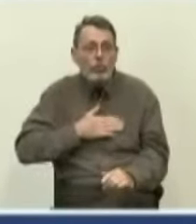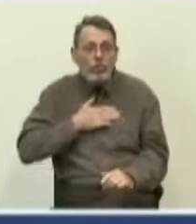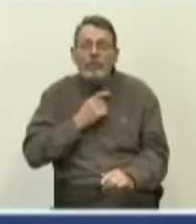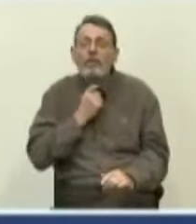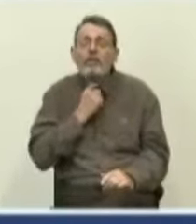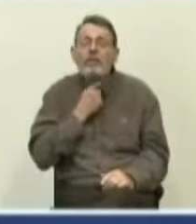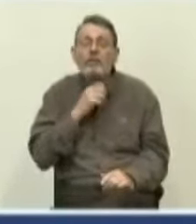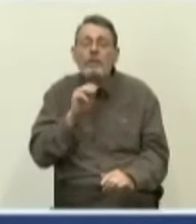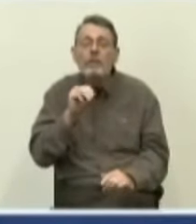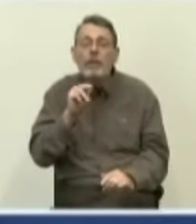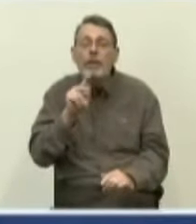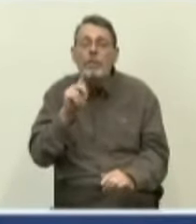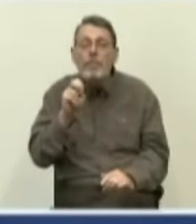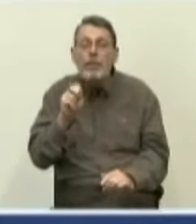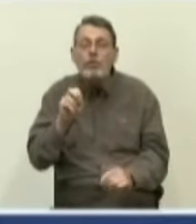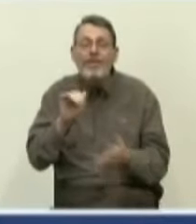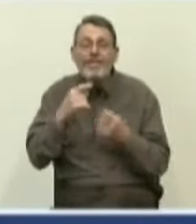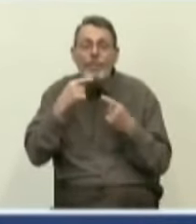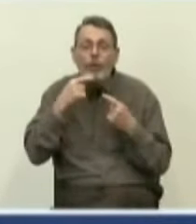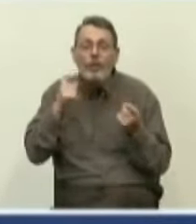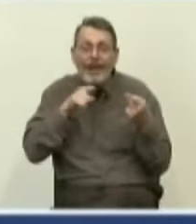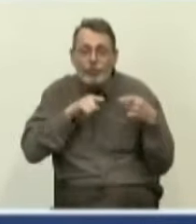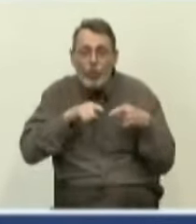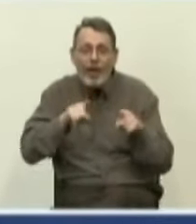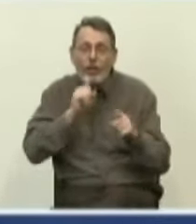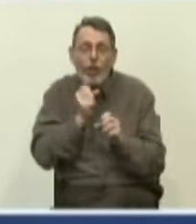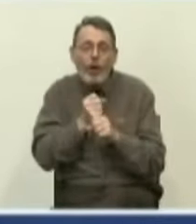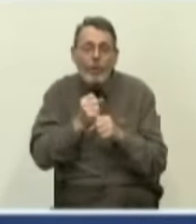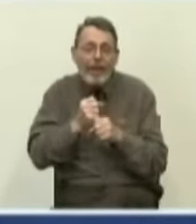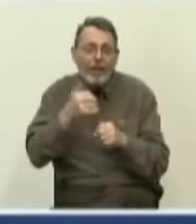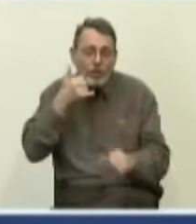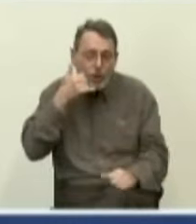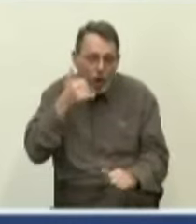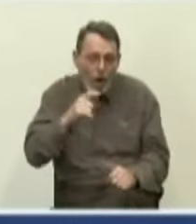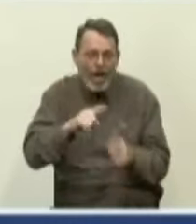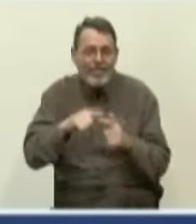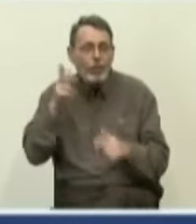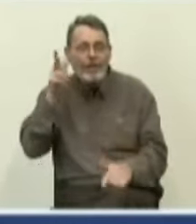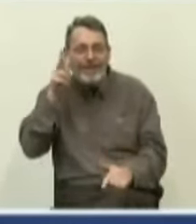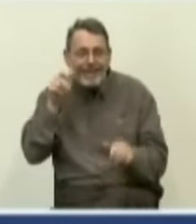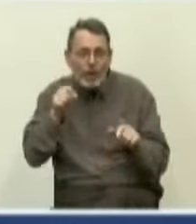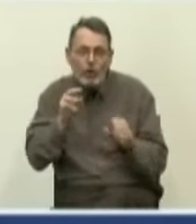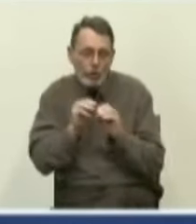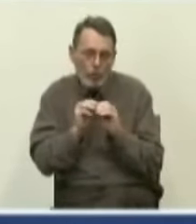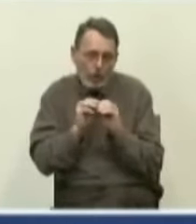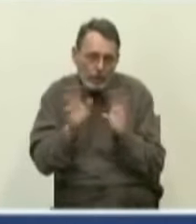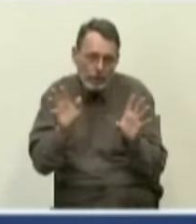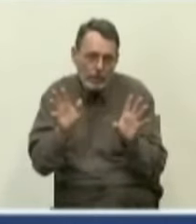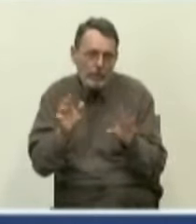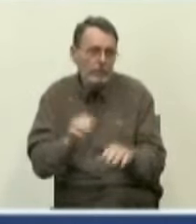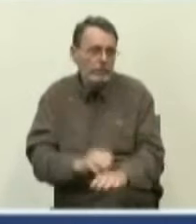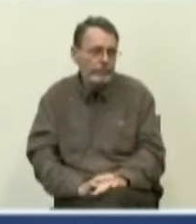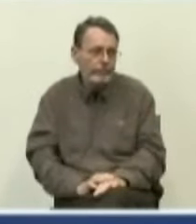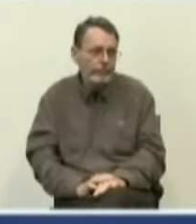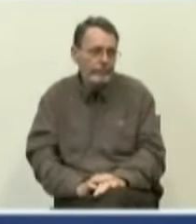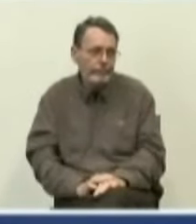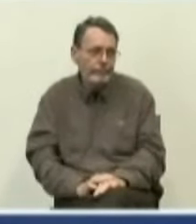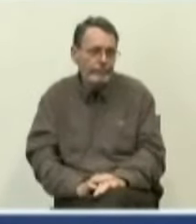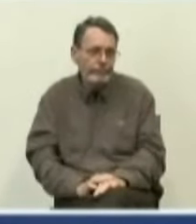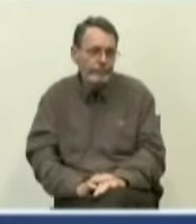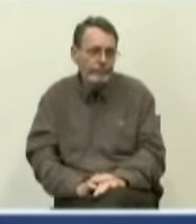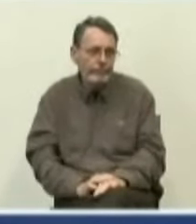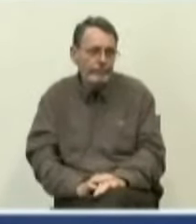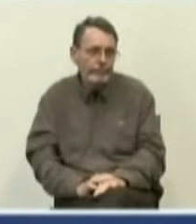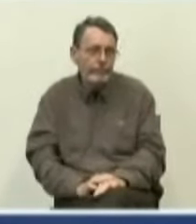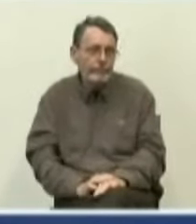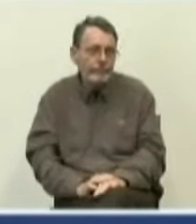The broadcast while you're making your comment so that we can hear you clearly. Yes, I'm curious how